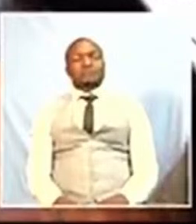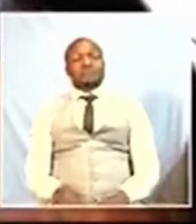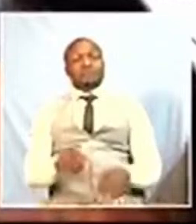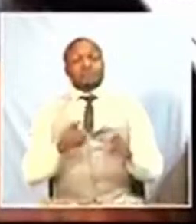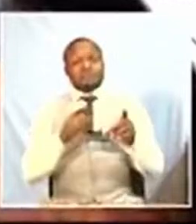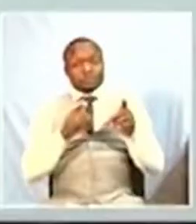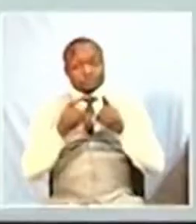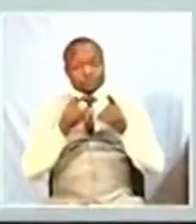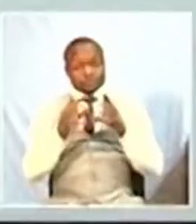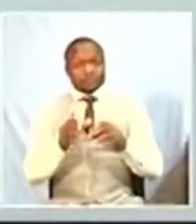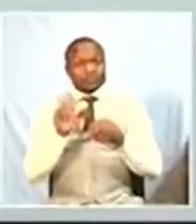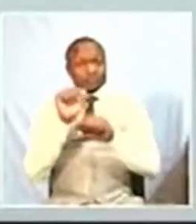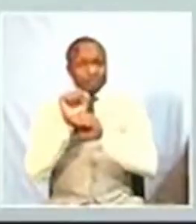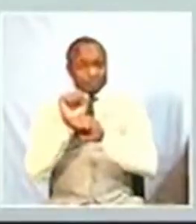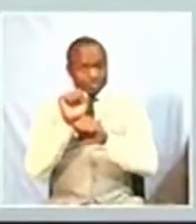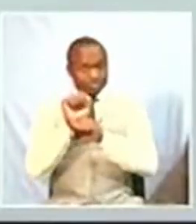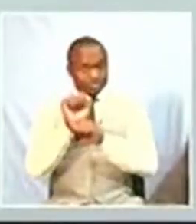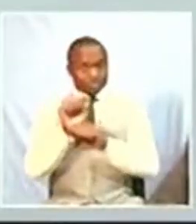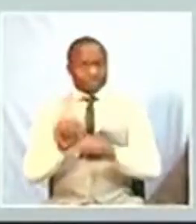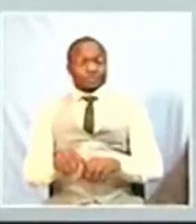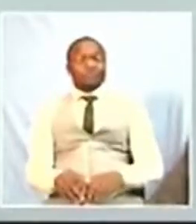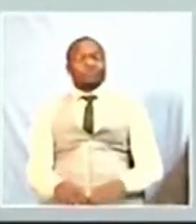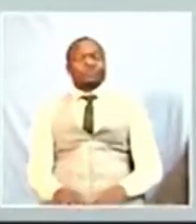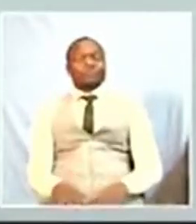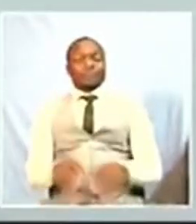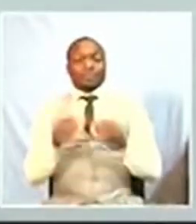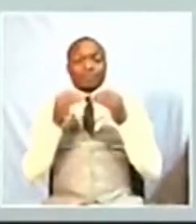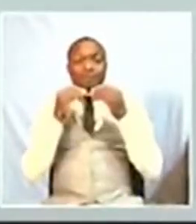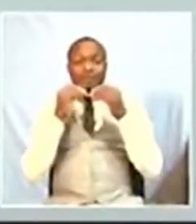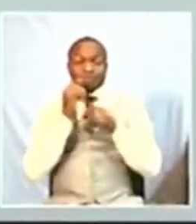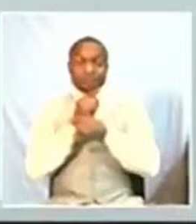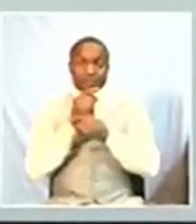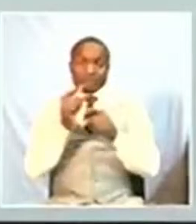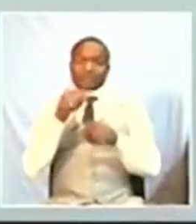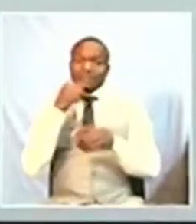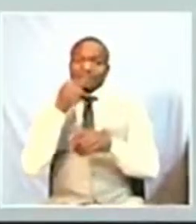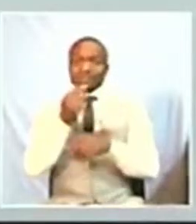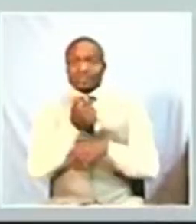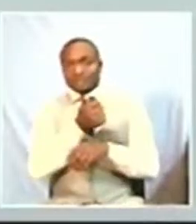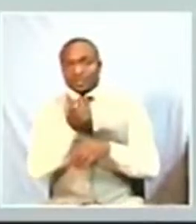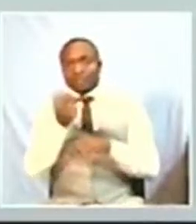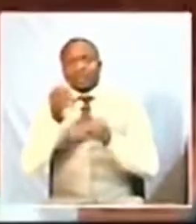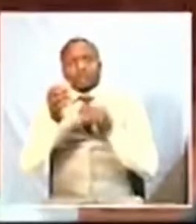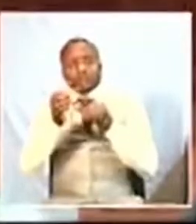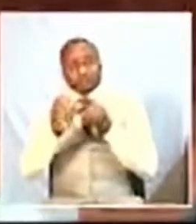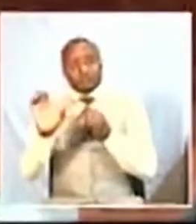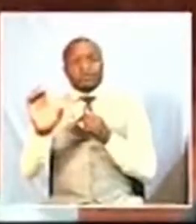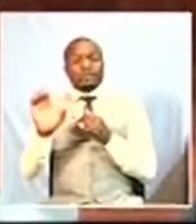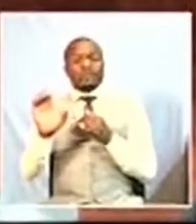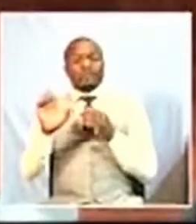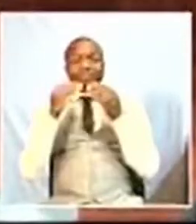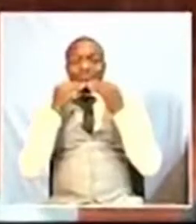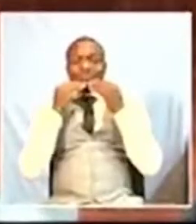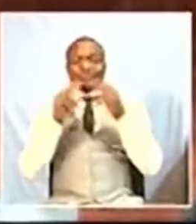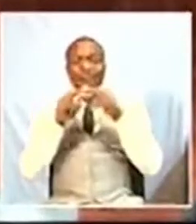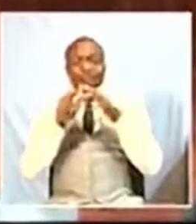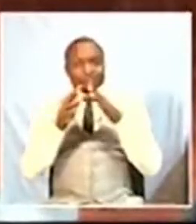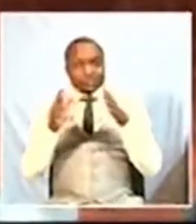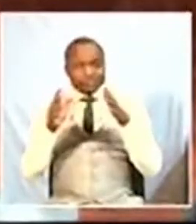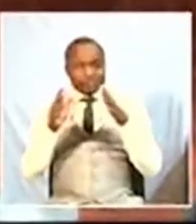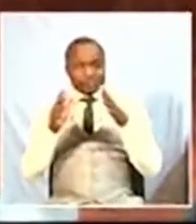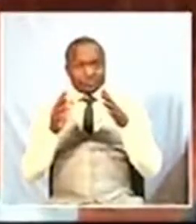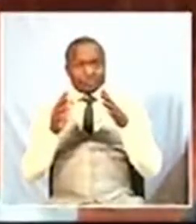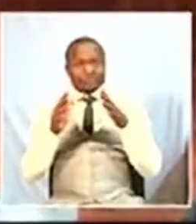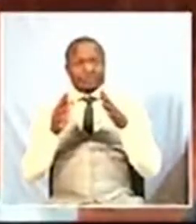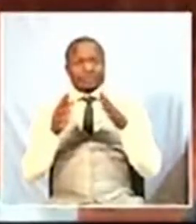Director of Works, Thank you you very just much. said another component. Yes, thank you very much. Yes, Chair. I